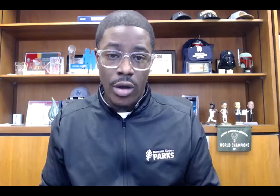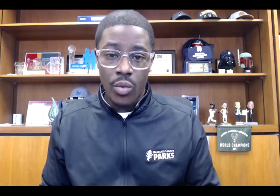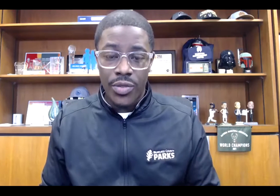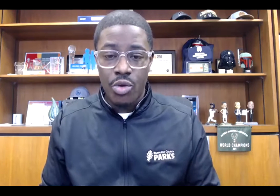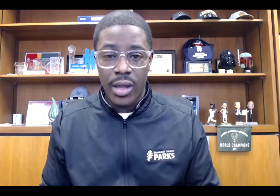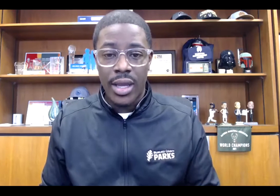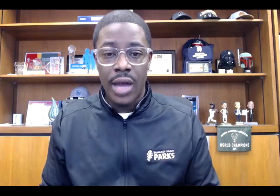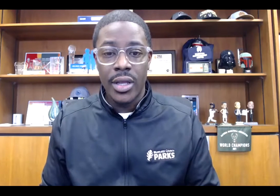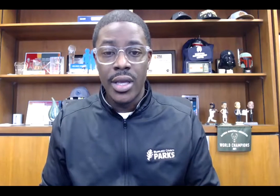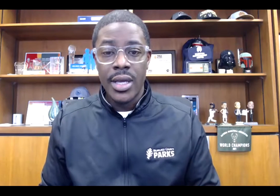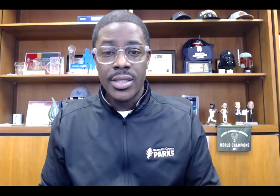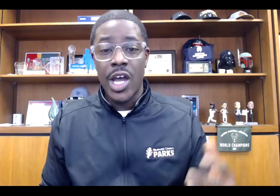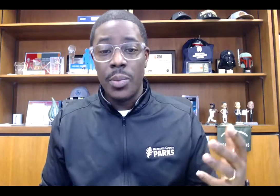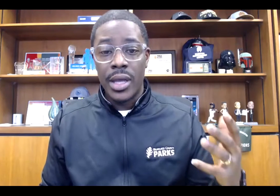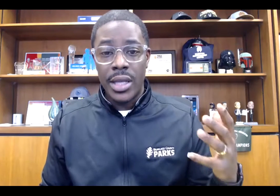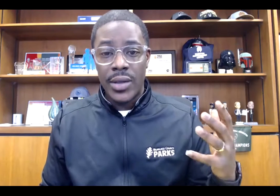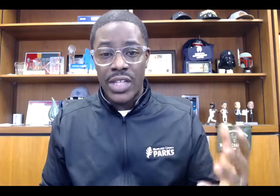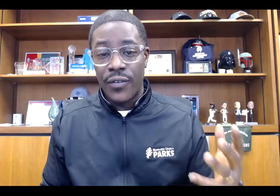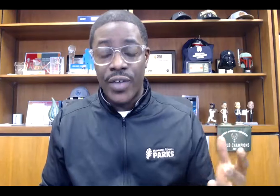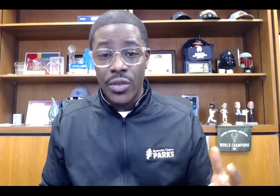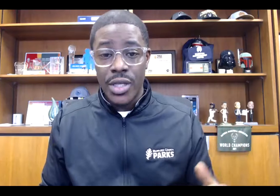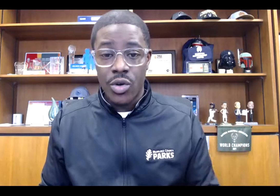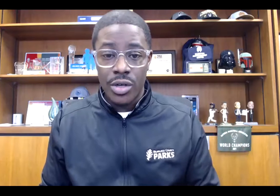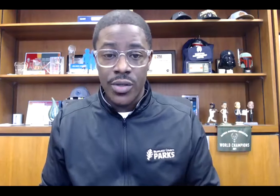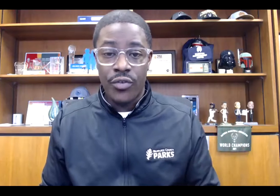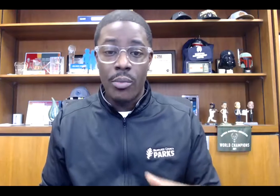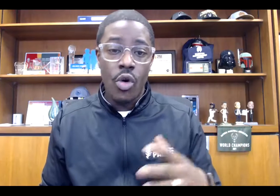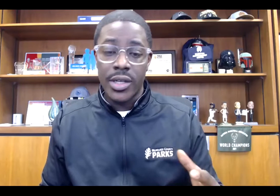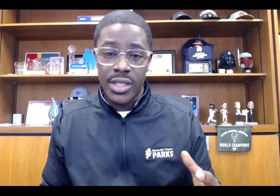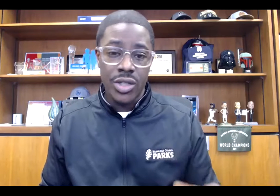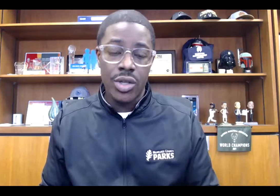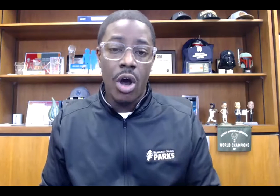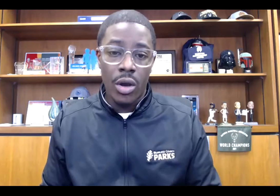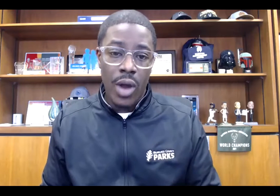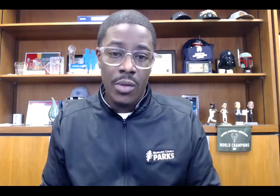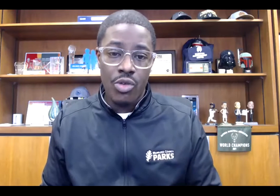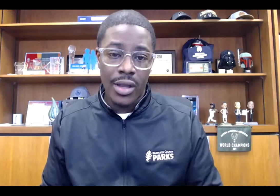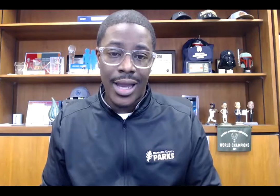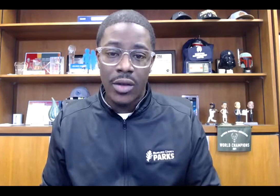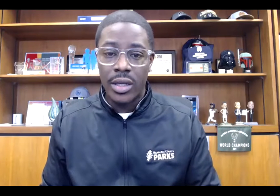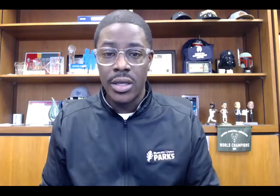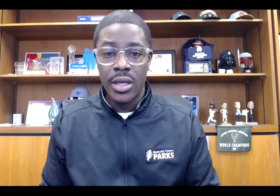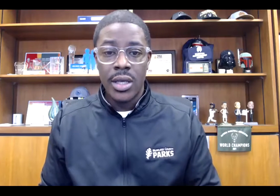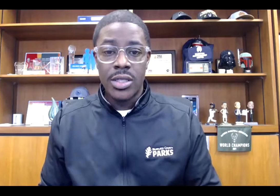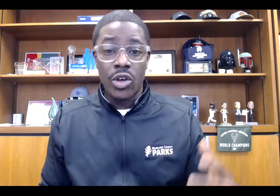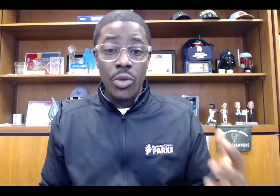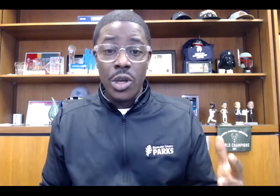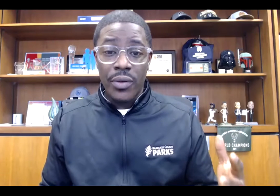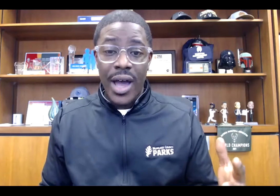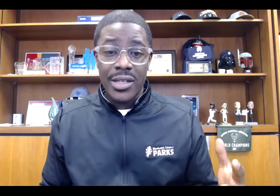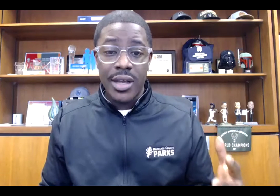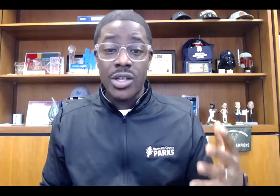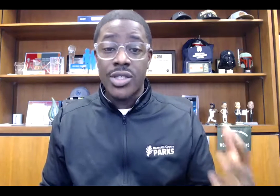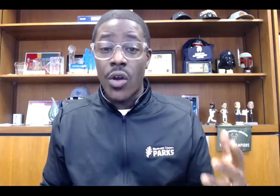vendor working with Milwaukee County to help us fulfill these orders from organizations all around Milwaukee County. And so